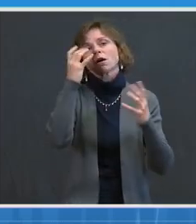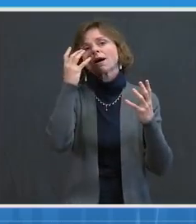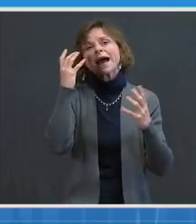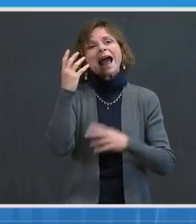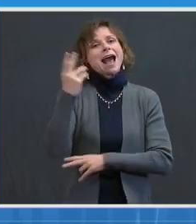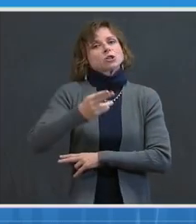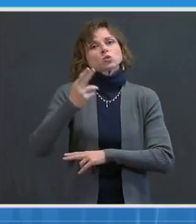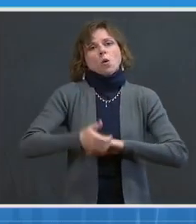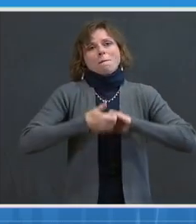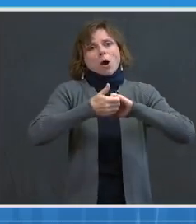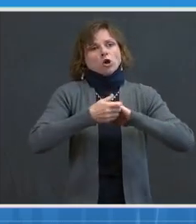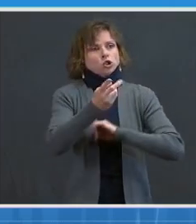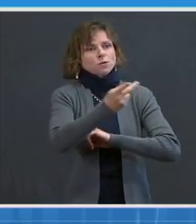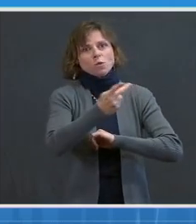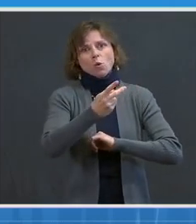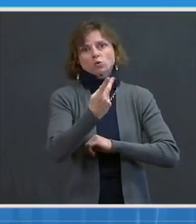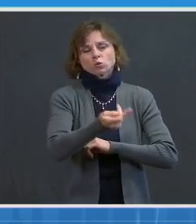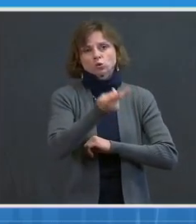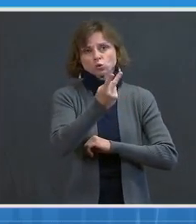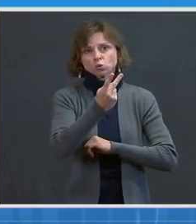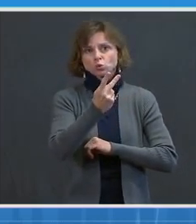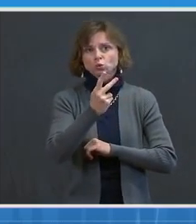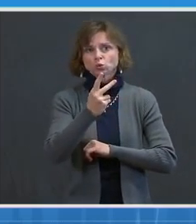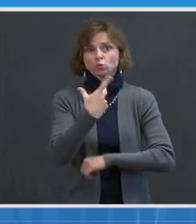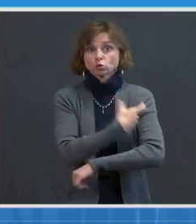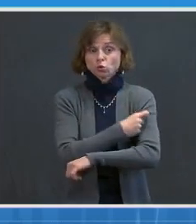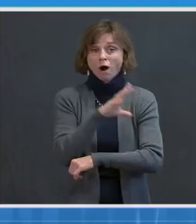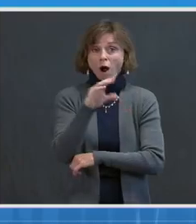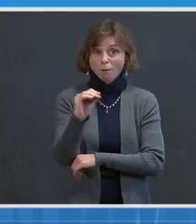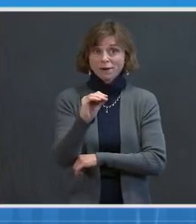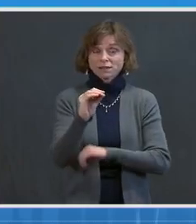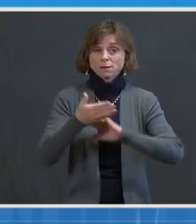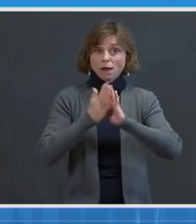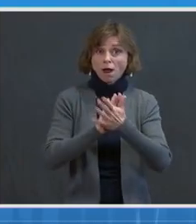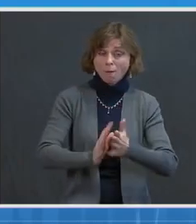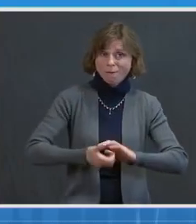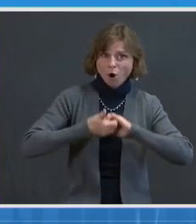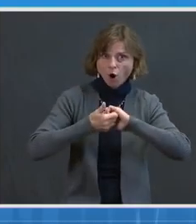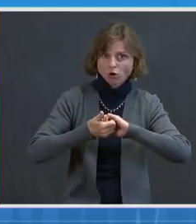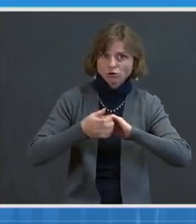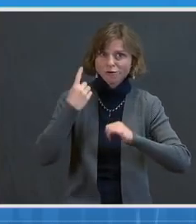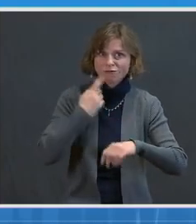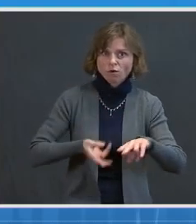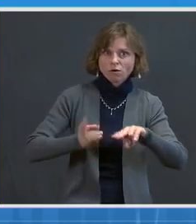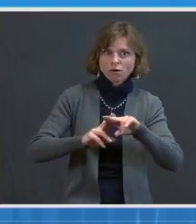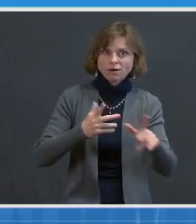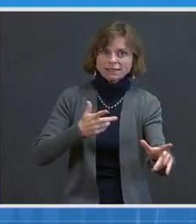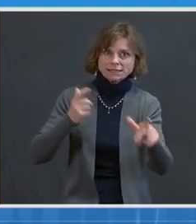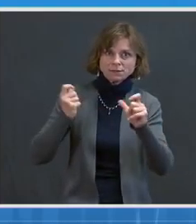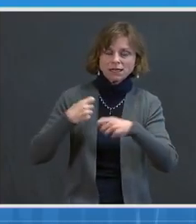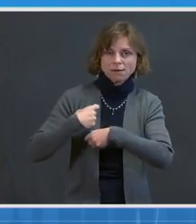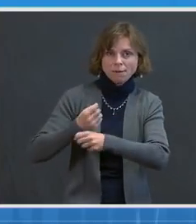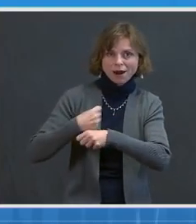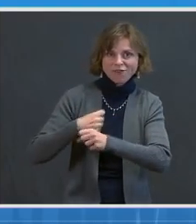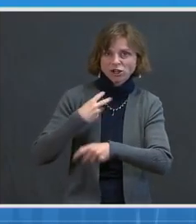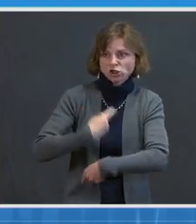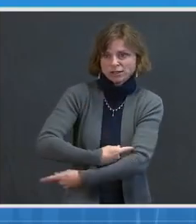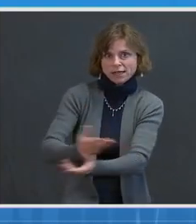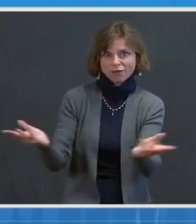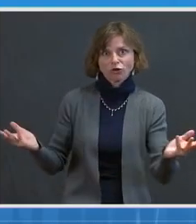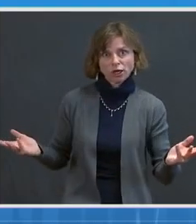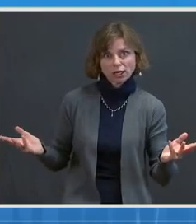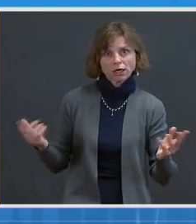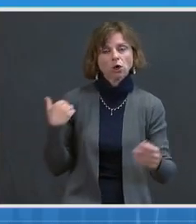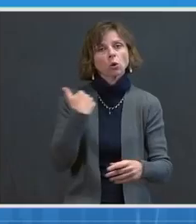companies to scale manufacturing and speed delivery. We've surged the number of vaccinators.